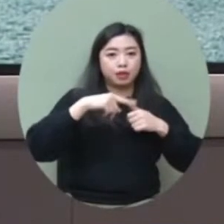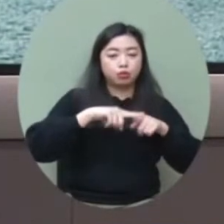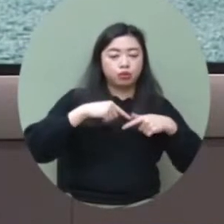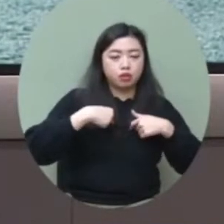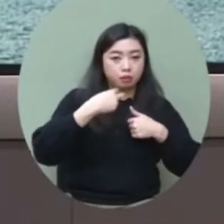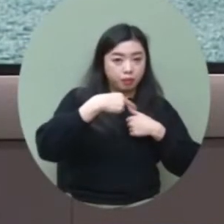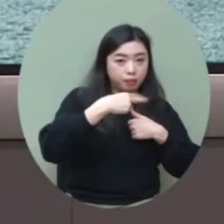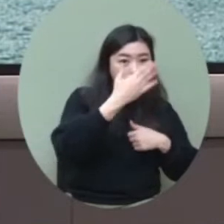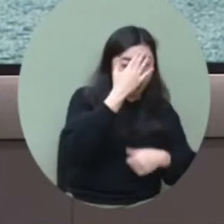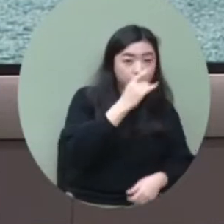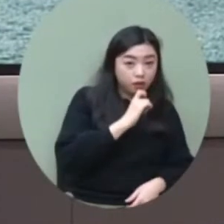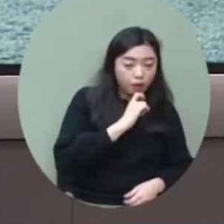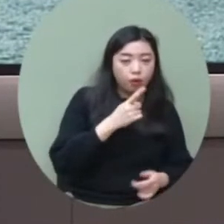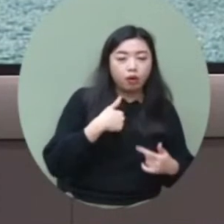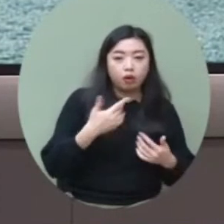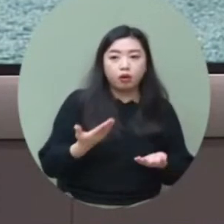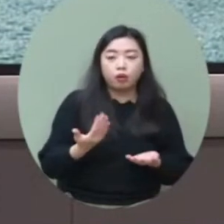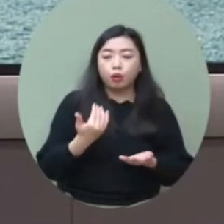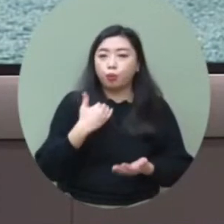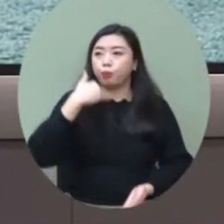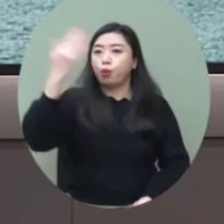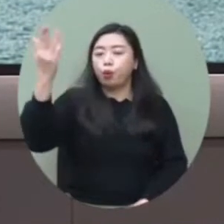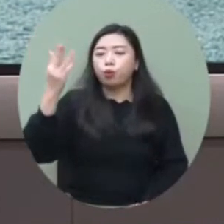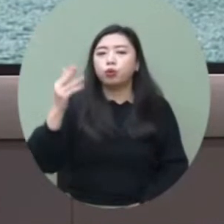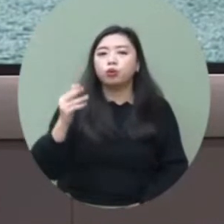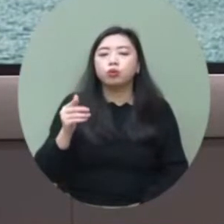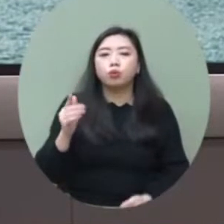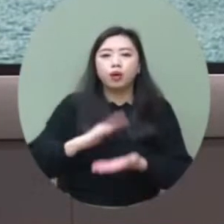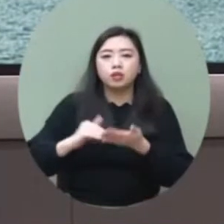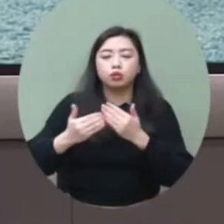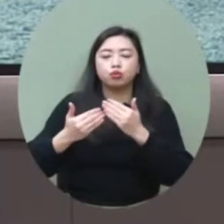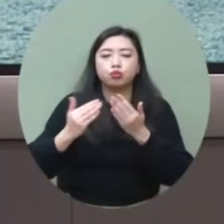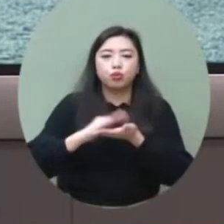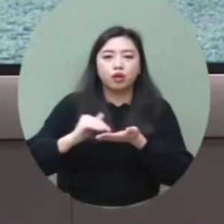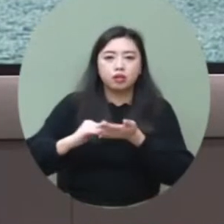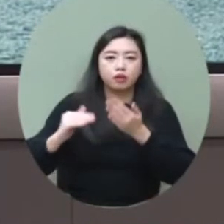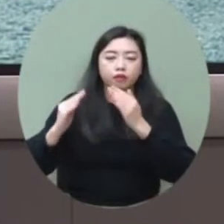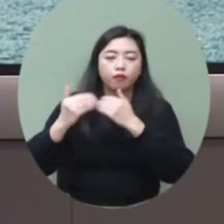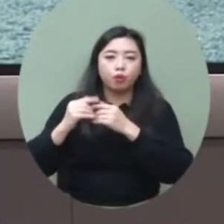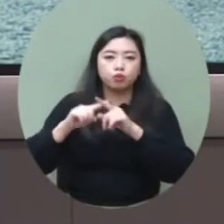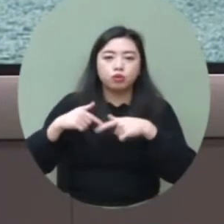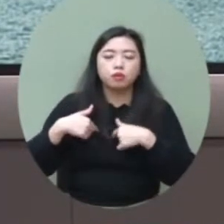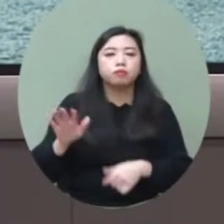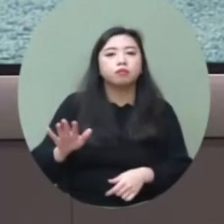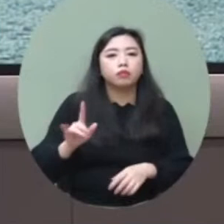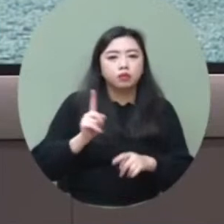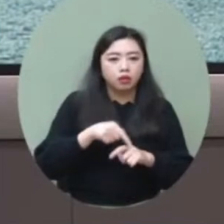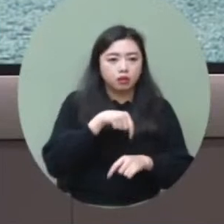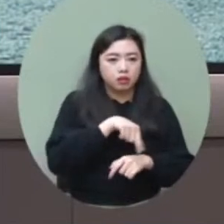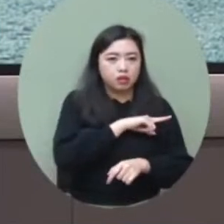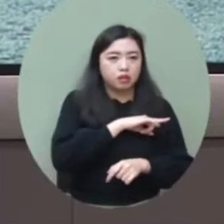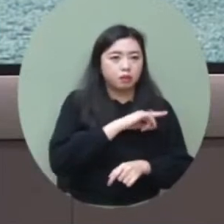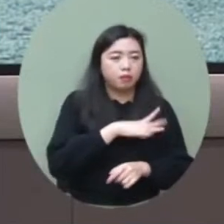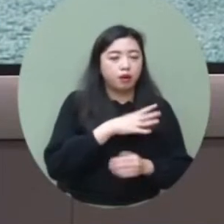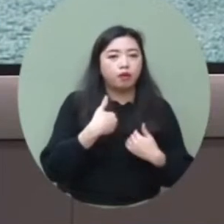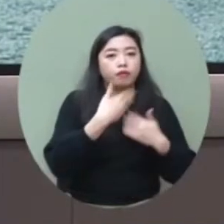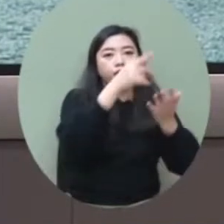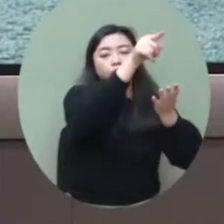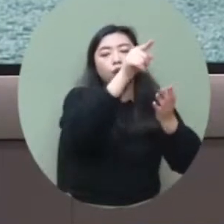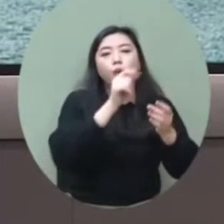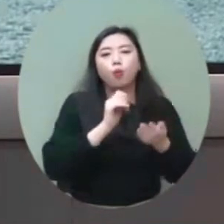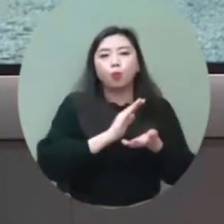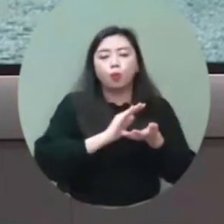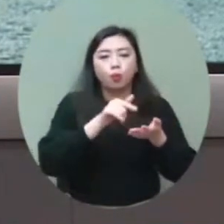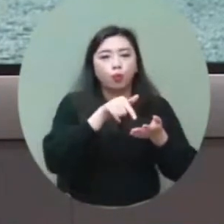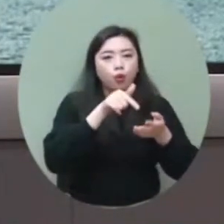are tested positive at testing centers, they don't have to notify us. The results would be